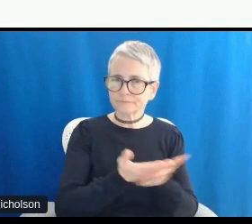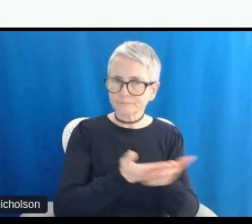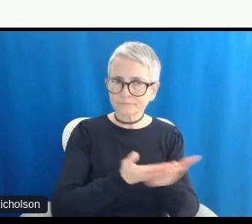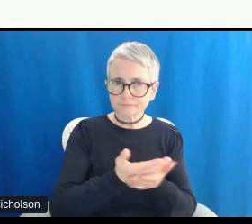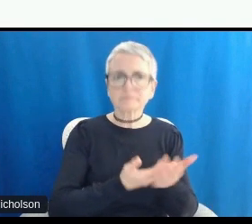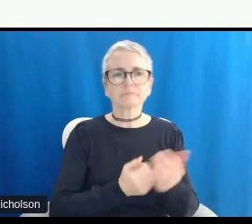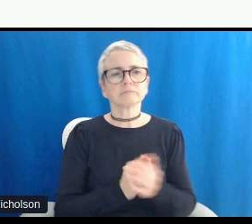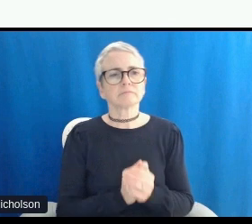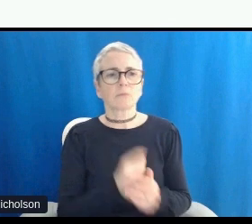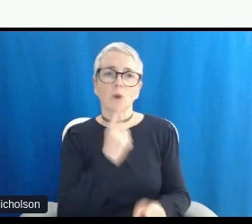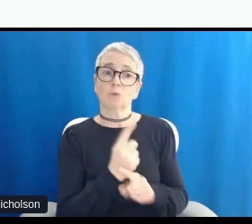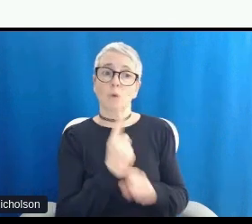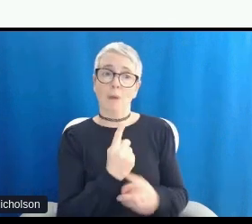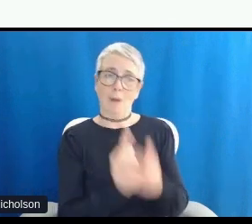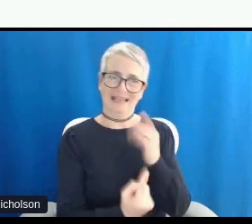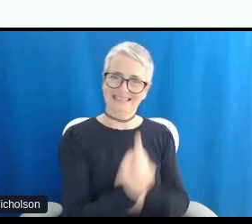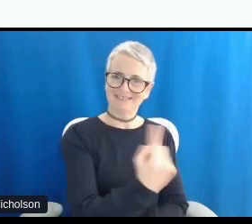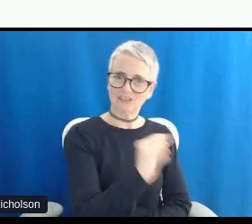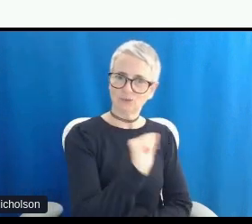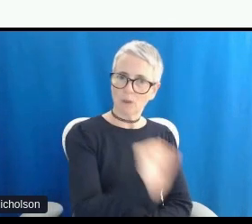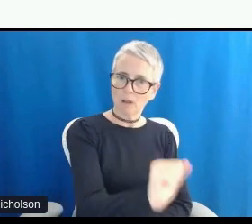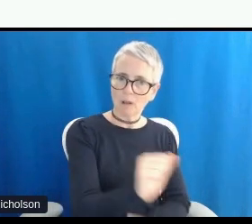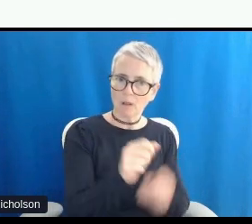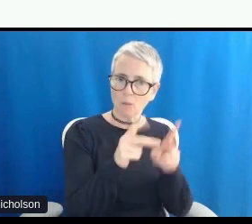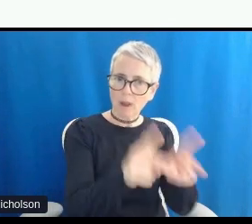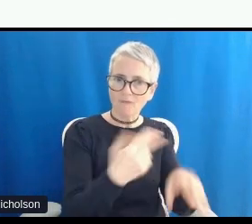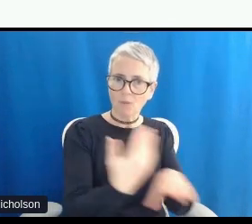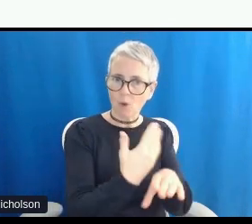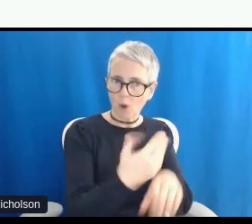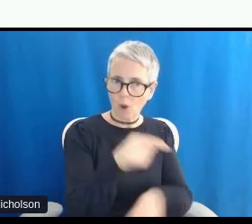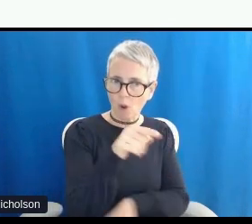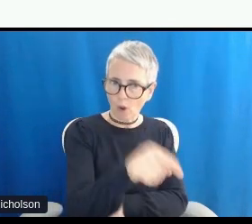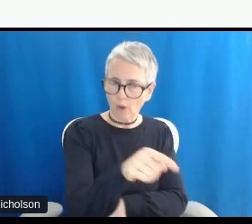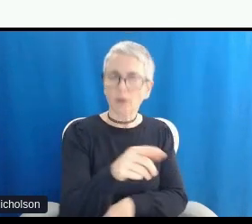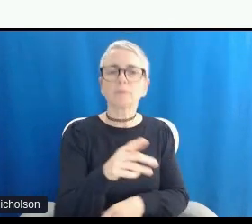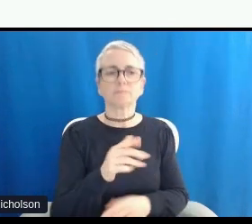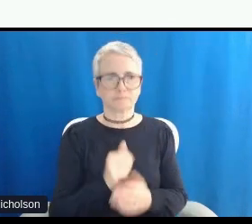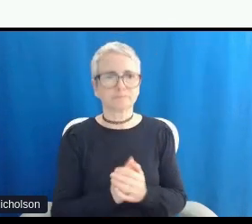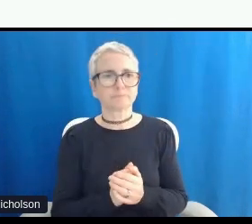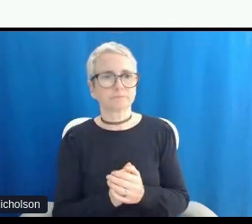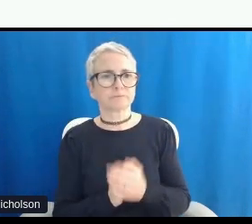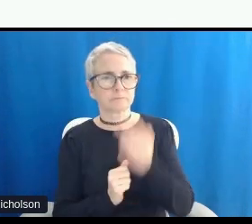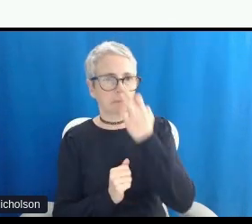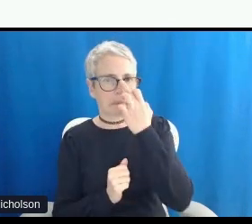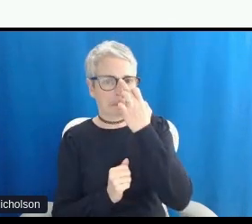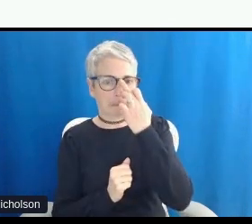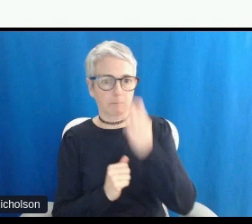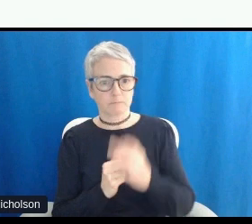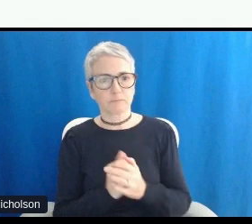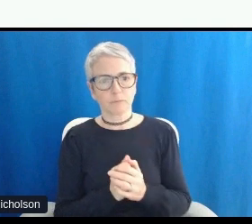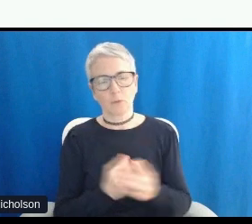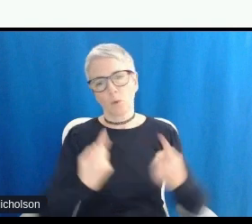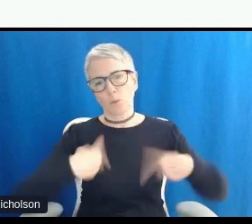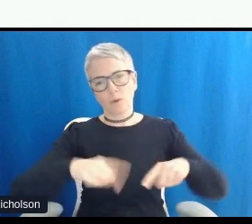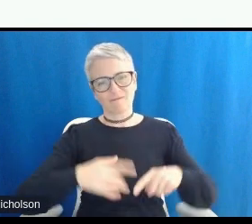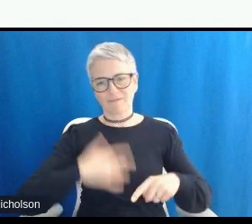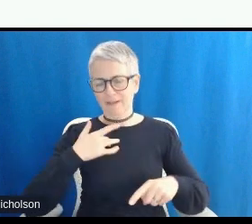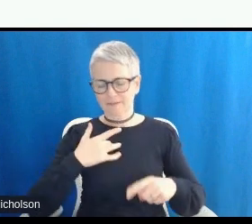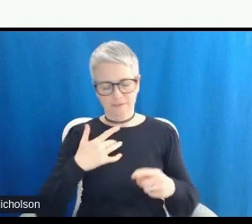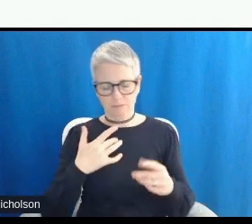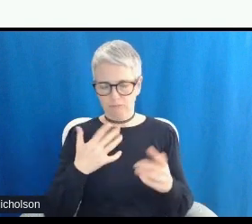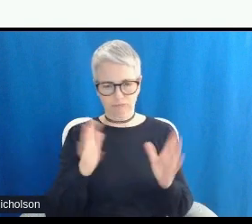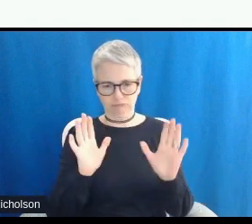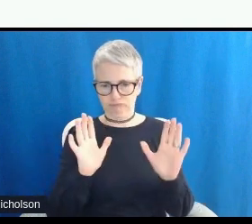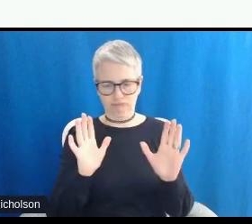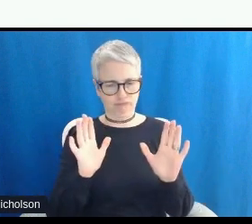falls within the ways of working tile, and it was one of the three that were divided off. We felt that there was just too much to cover in this